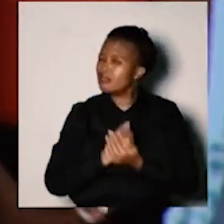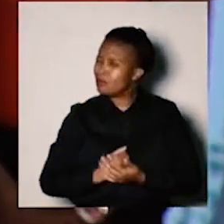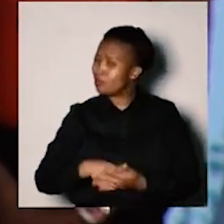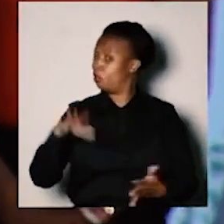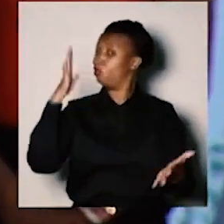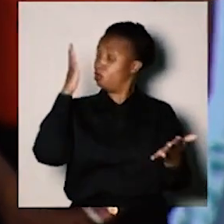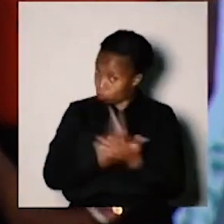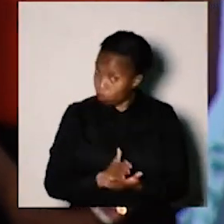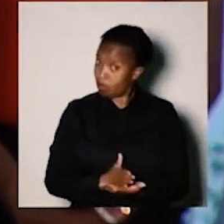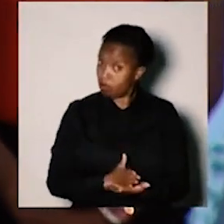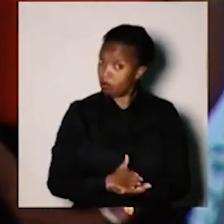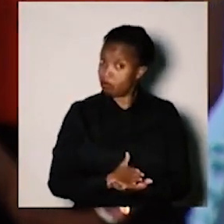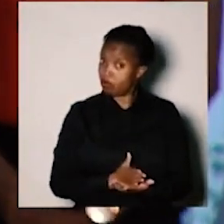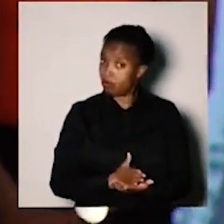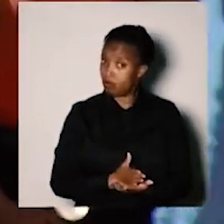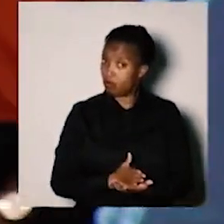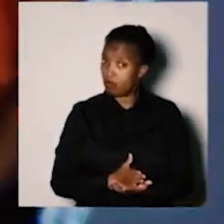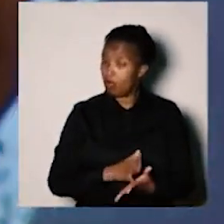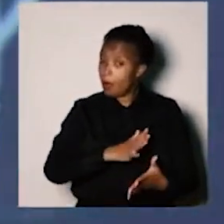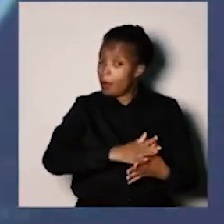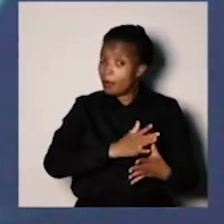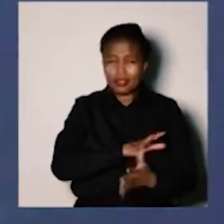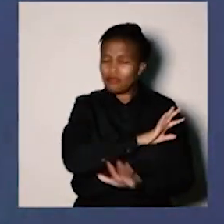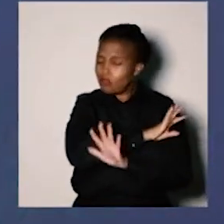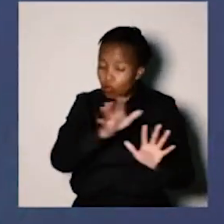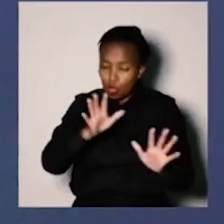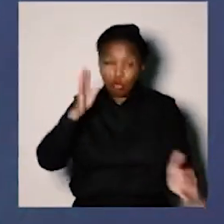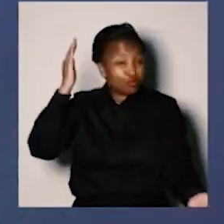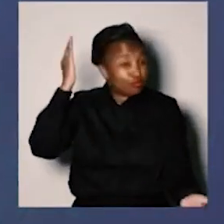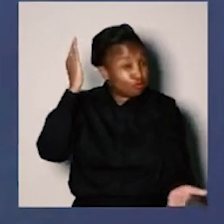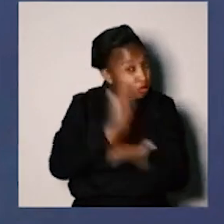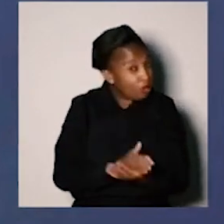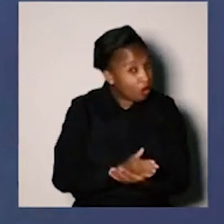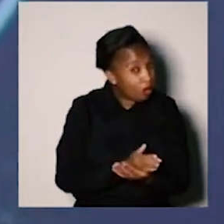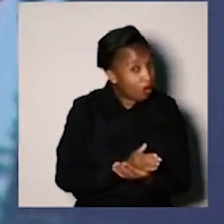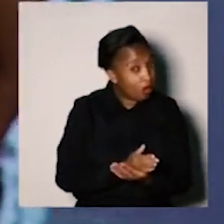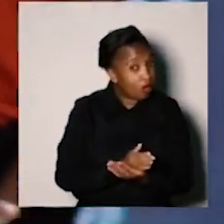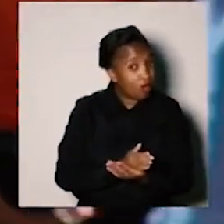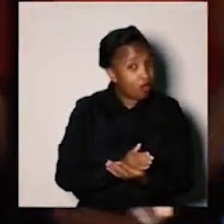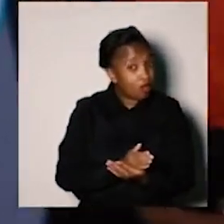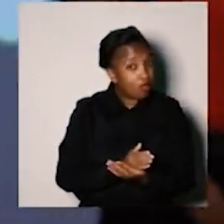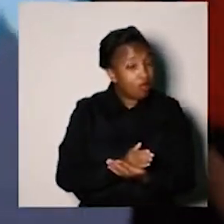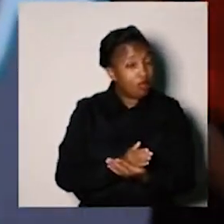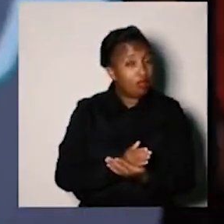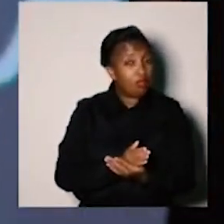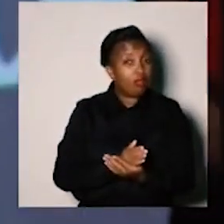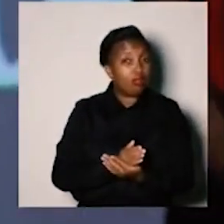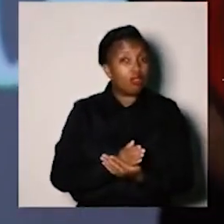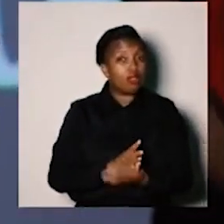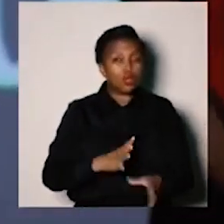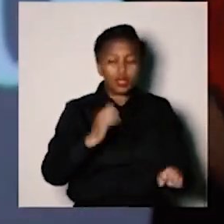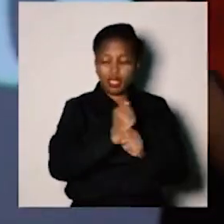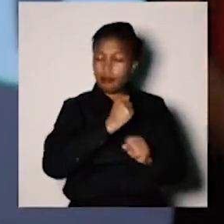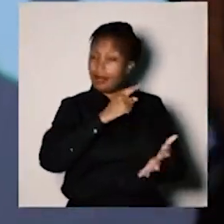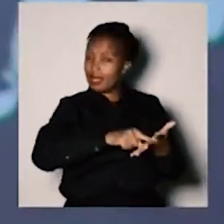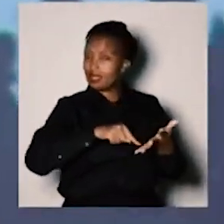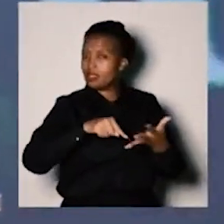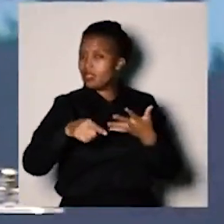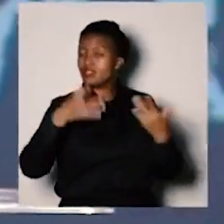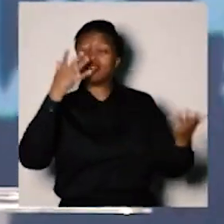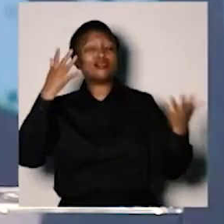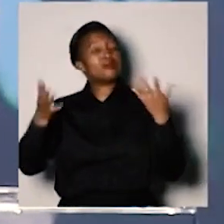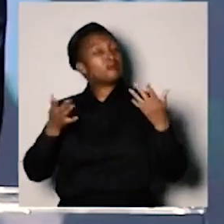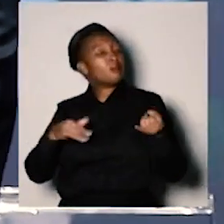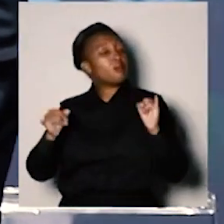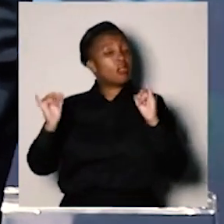sure? Because if you are not sure about it, you can settle that question today. Maybe you've been invited